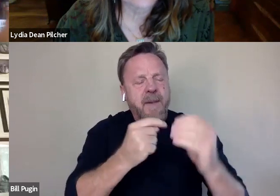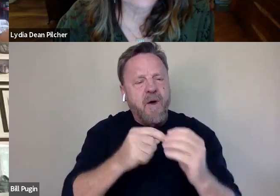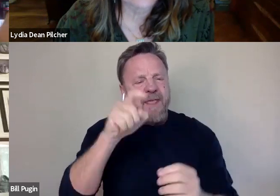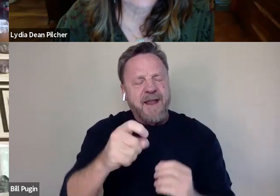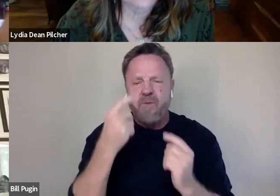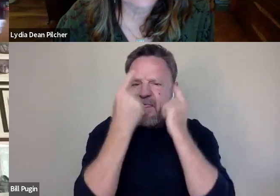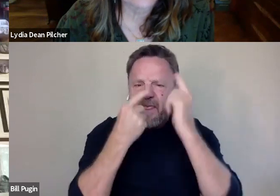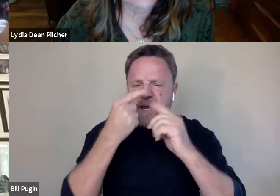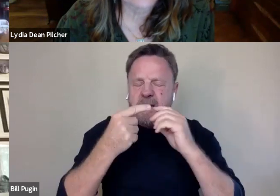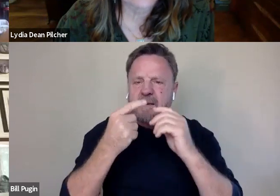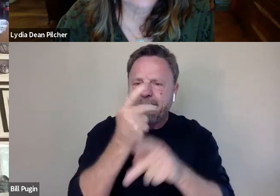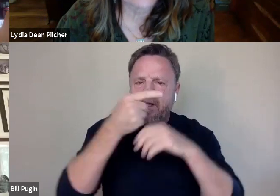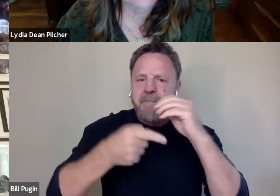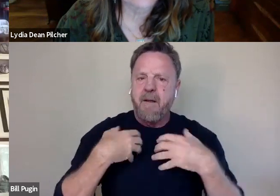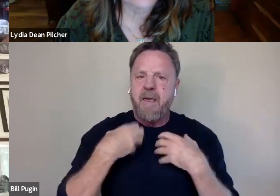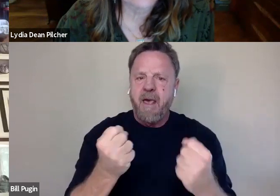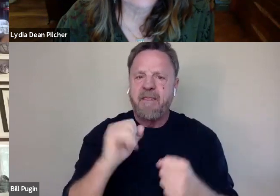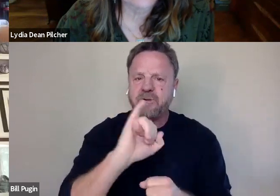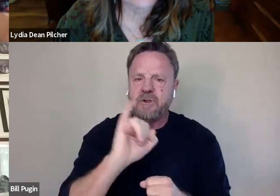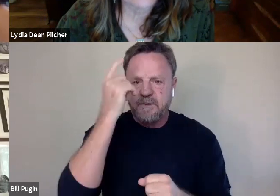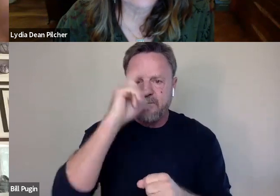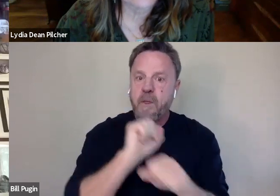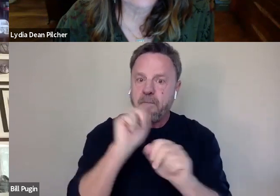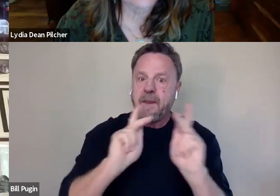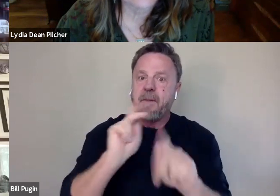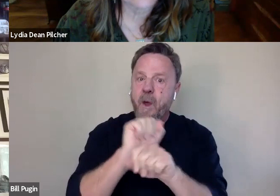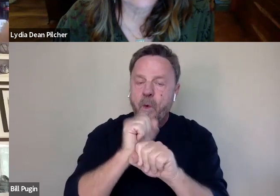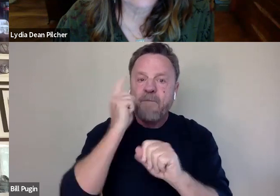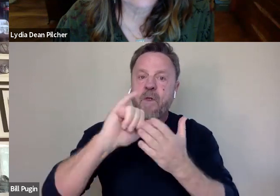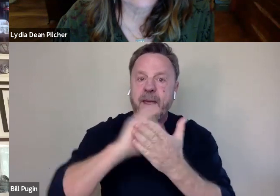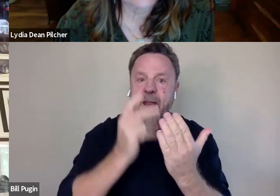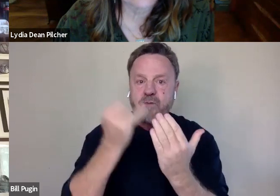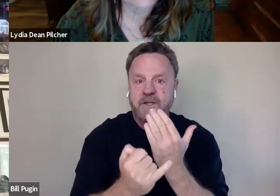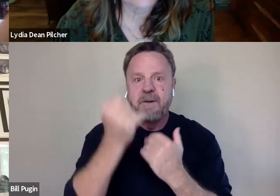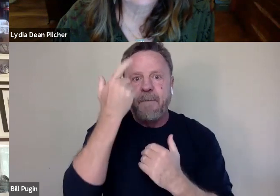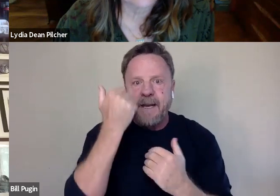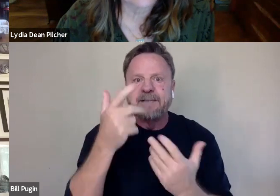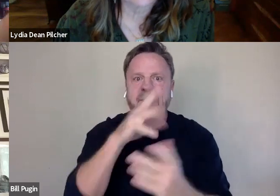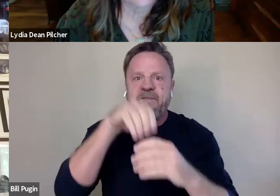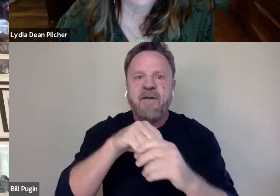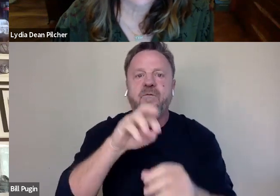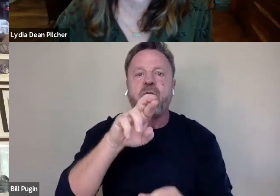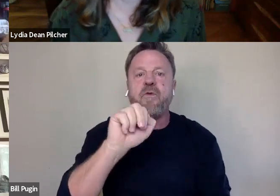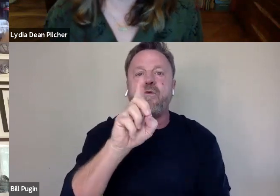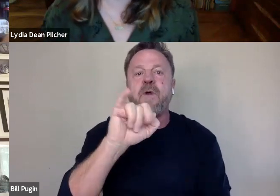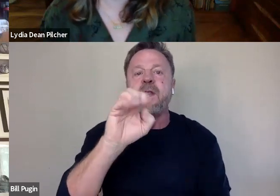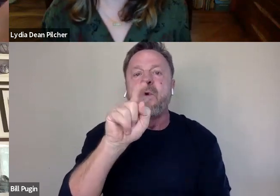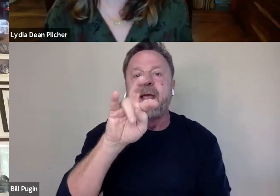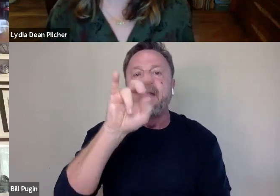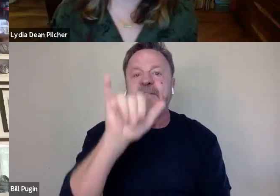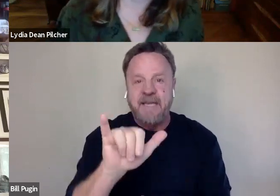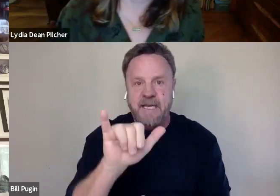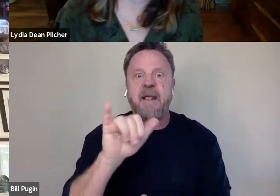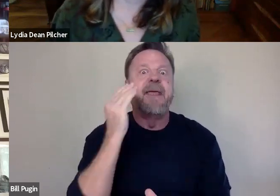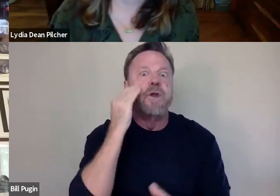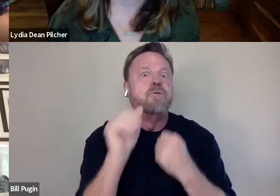health insurance for the Manhattan Project employees because they would be working with radioactivity and they knew that it was dangerous. The reason